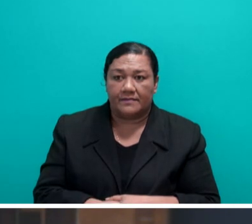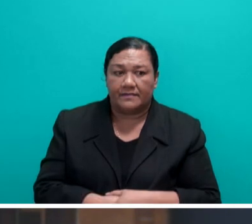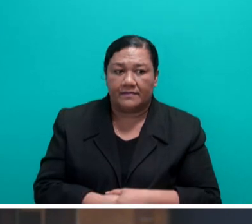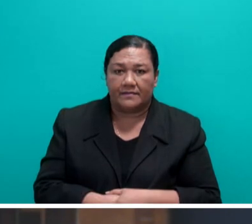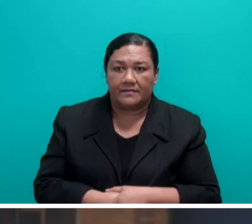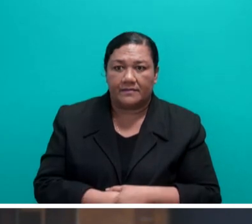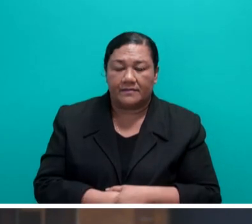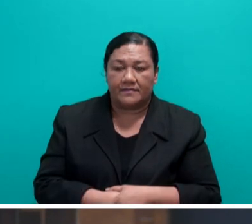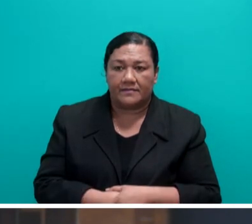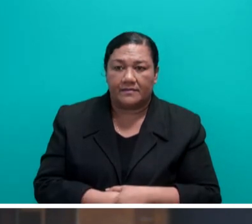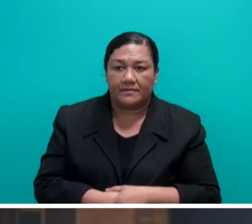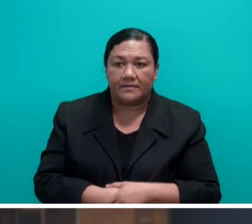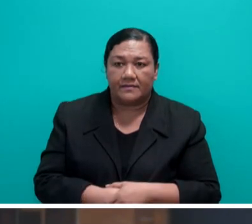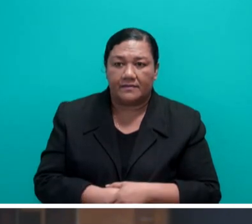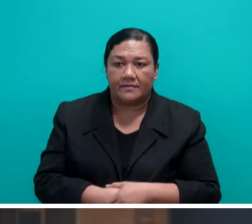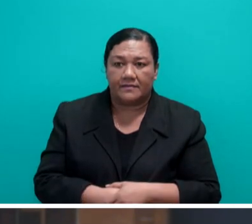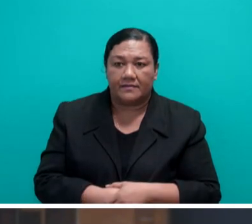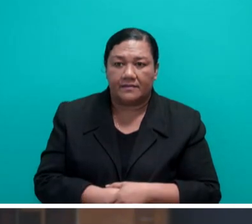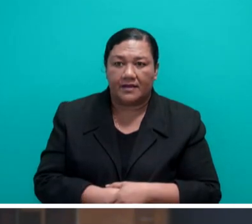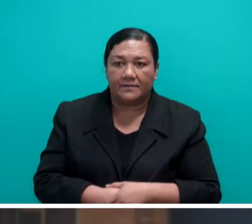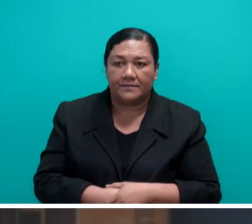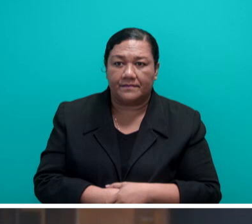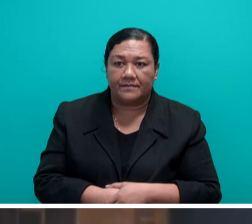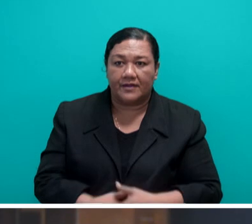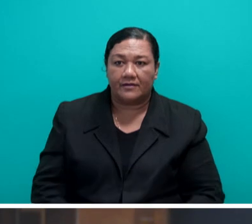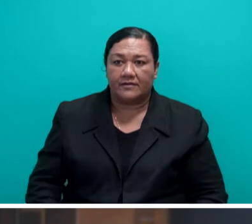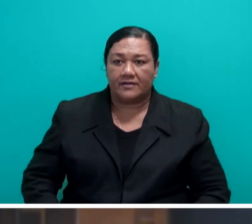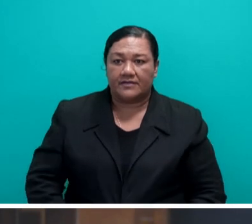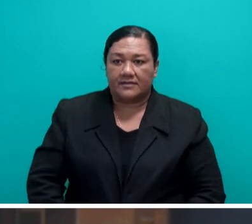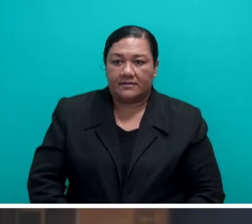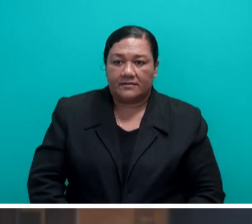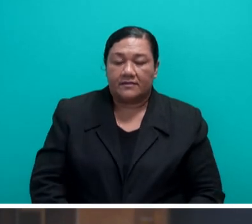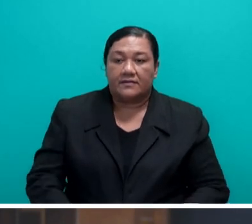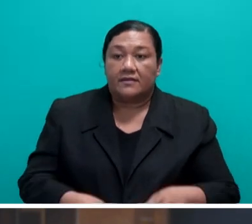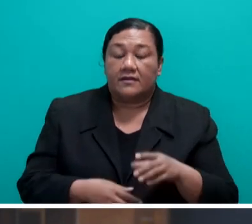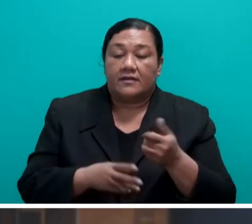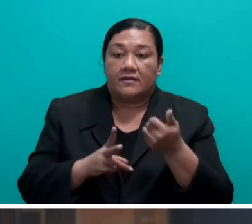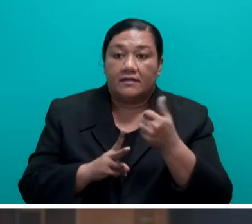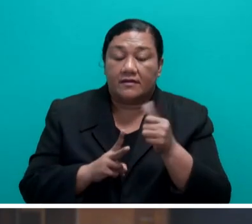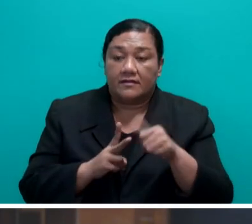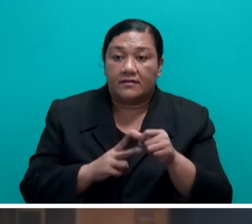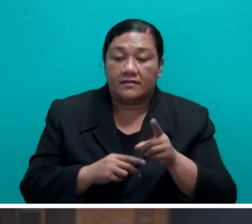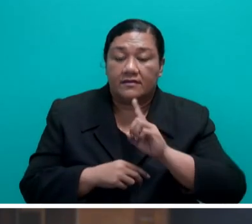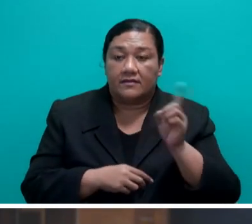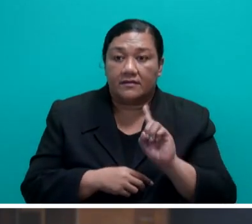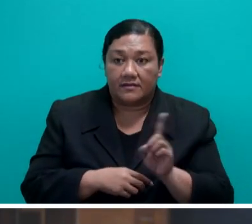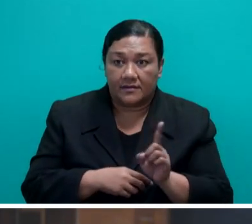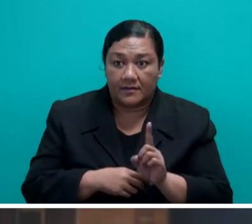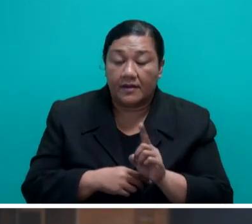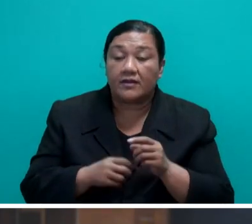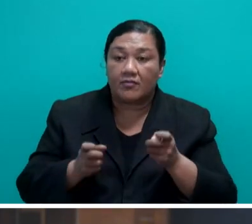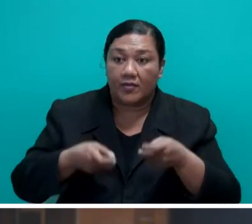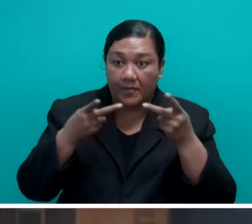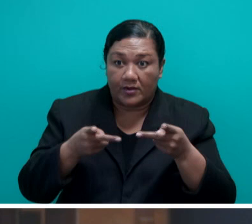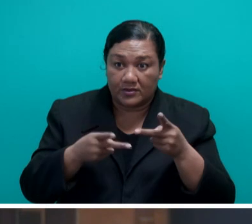ports is in line with the zone of peace concept that we have proposed as a vision for